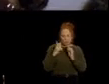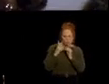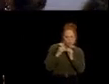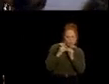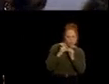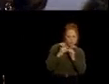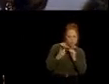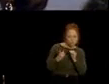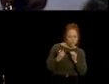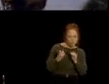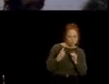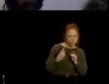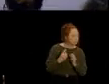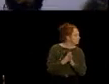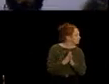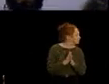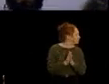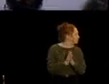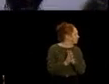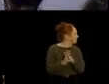aisle.